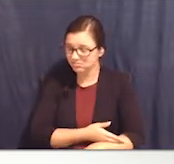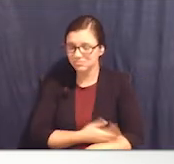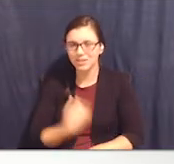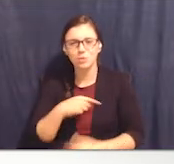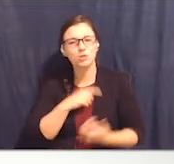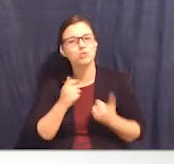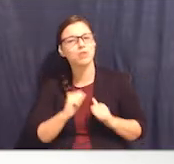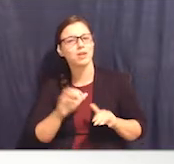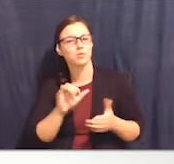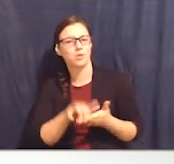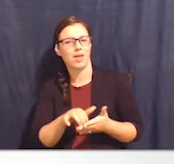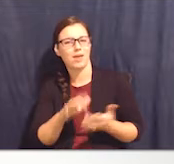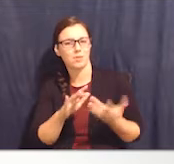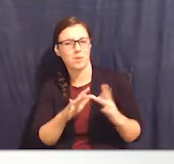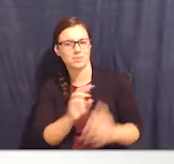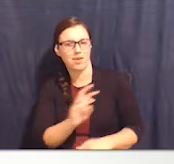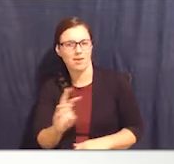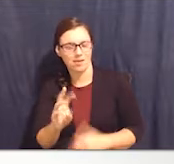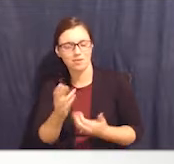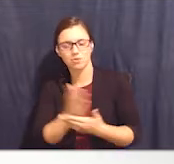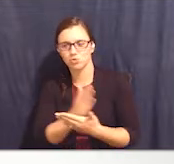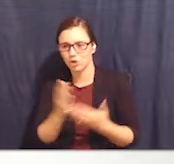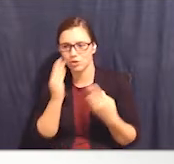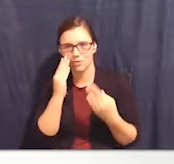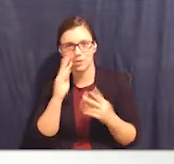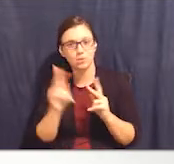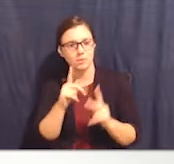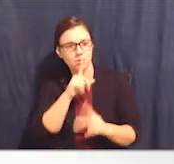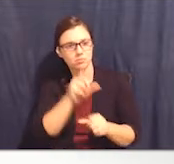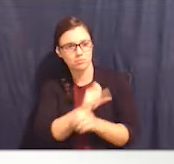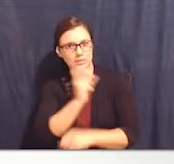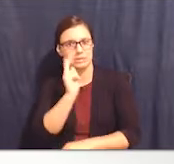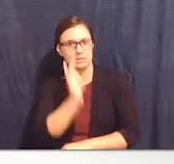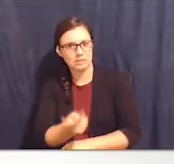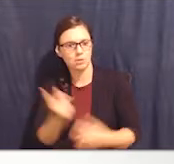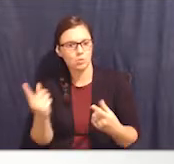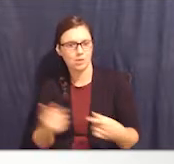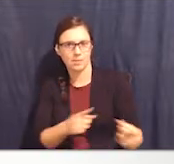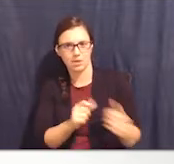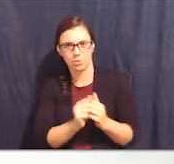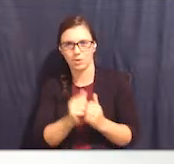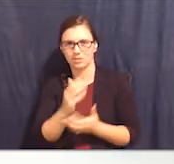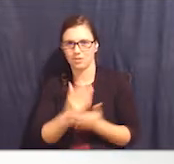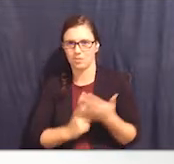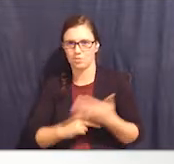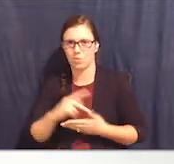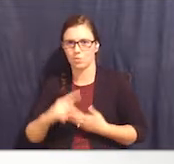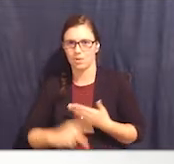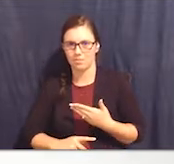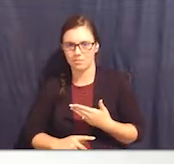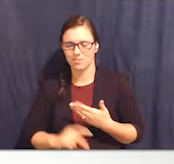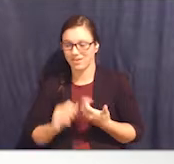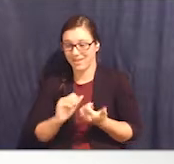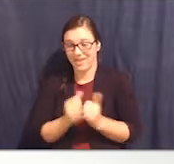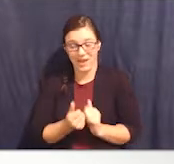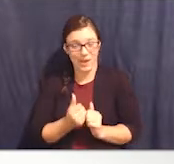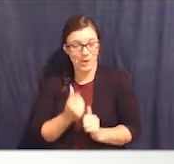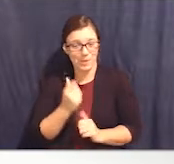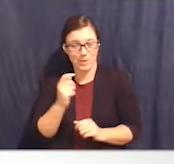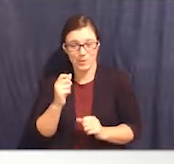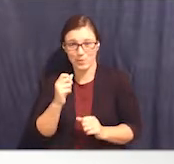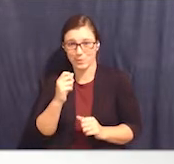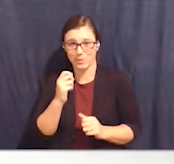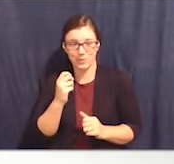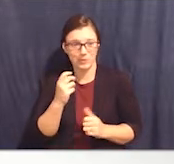me, I thought, I need to be recording this. He said, this program changed my life. He said, I want to go further. He said, I want to get the